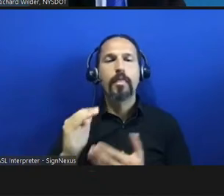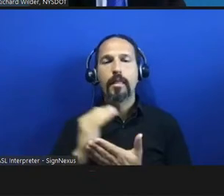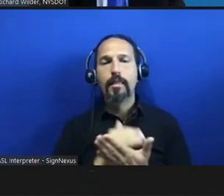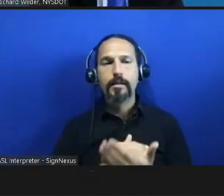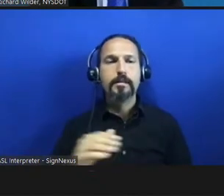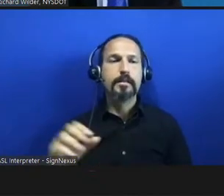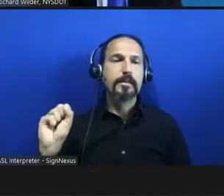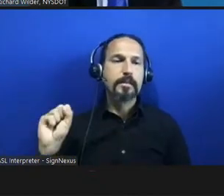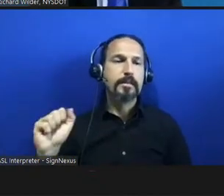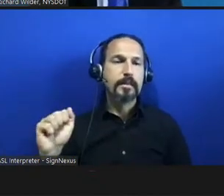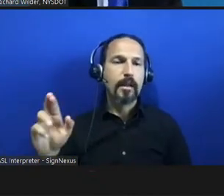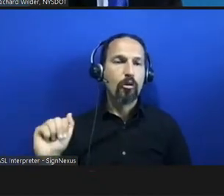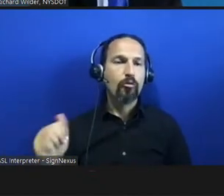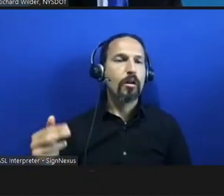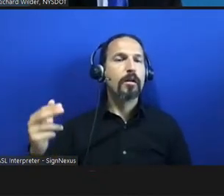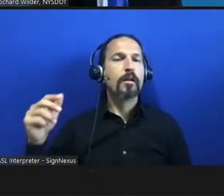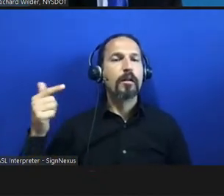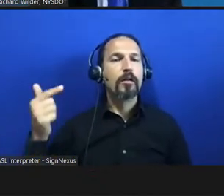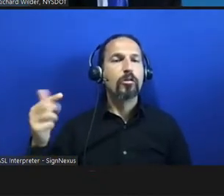gribbits